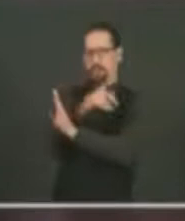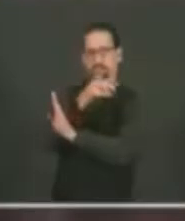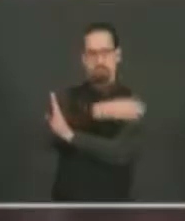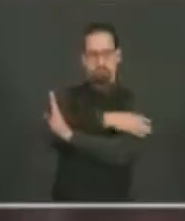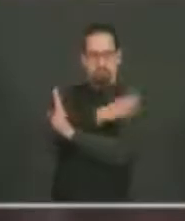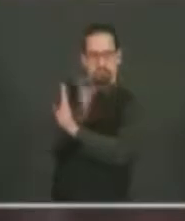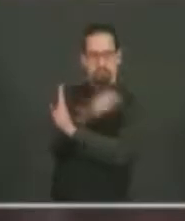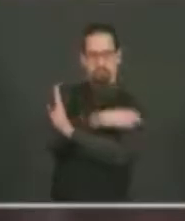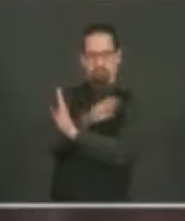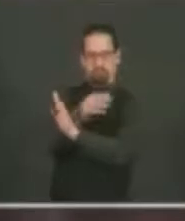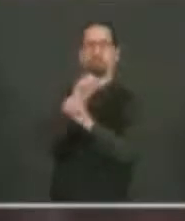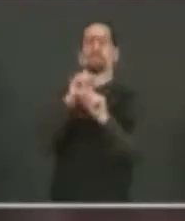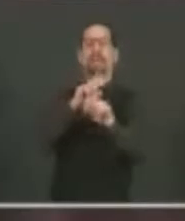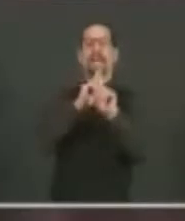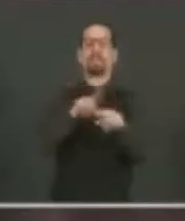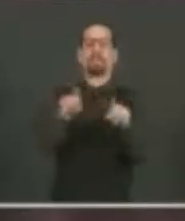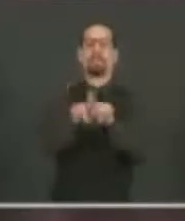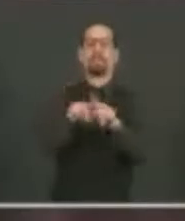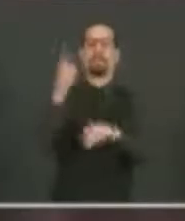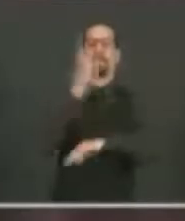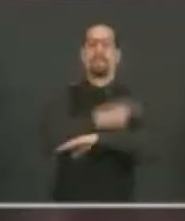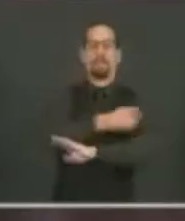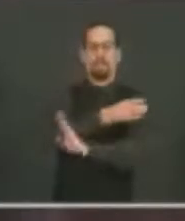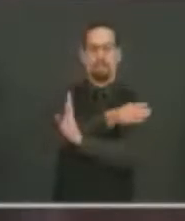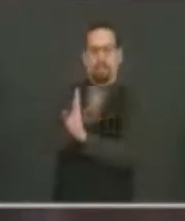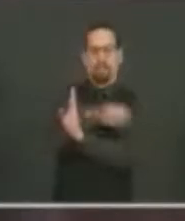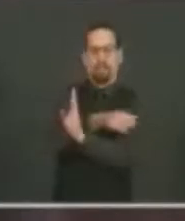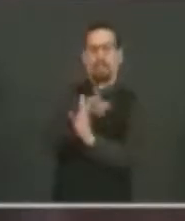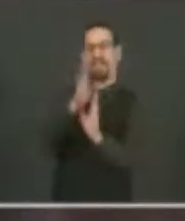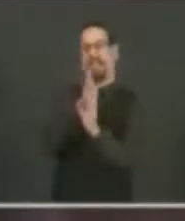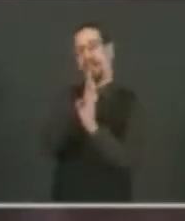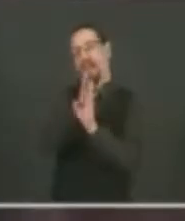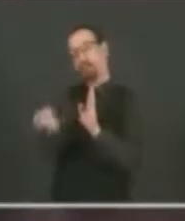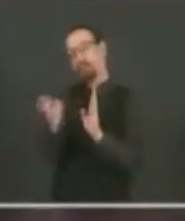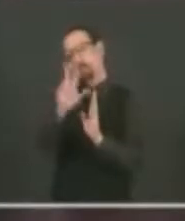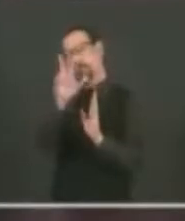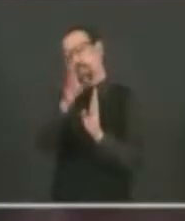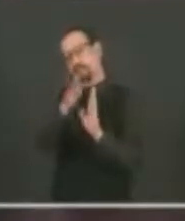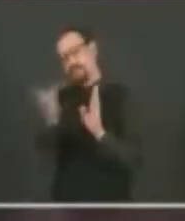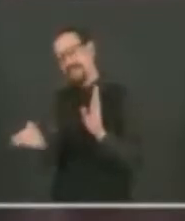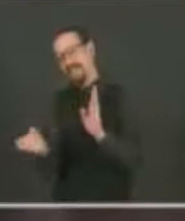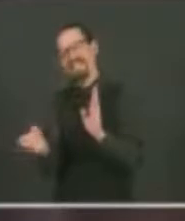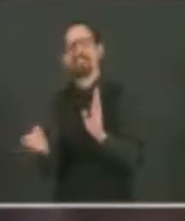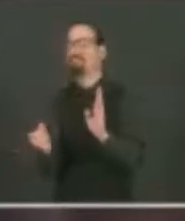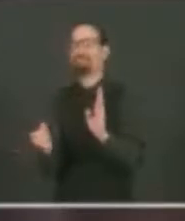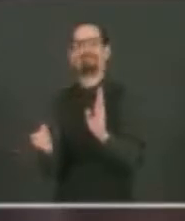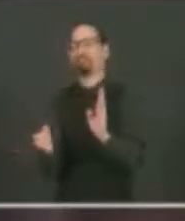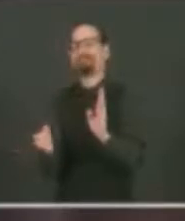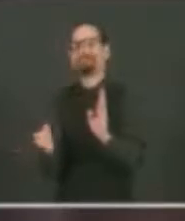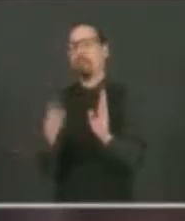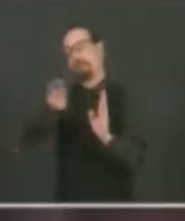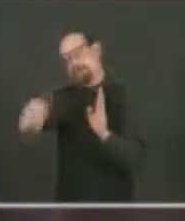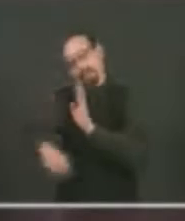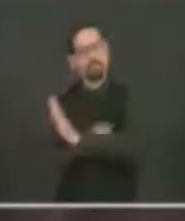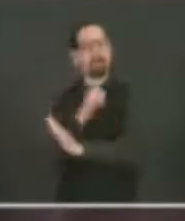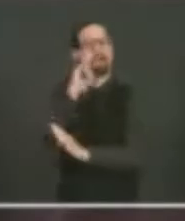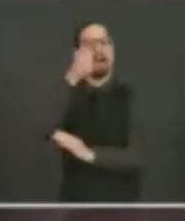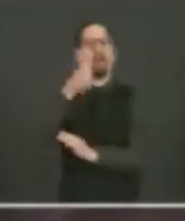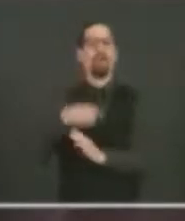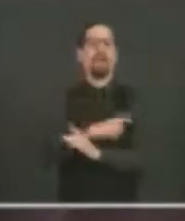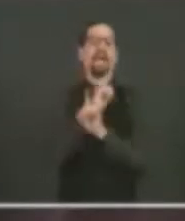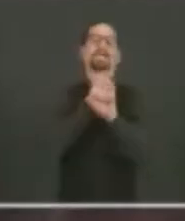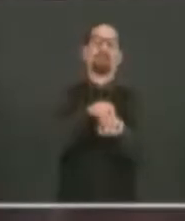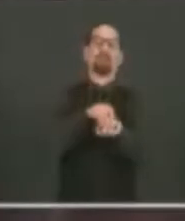and not going anywhere until they receive the test results. Another key to be aware